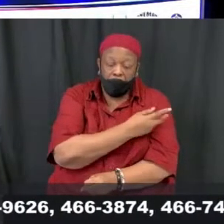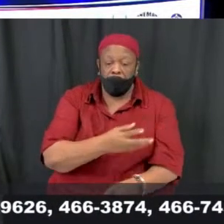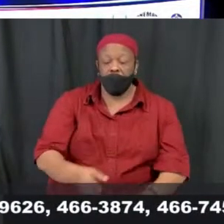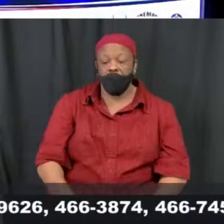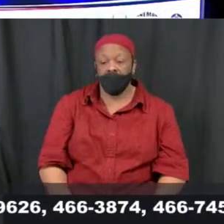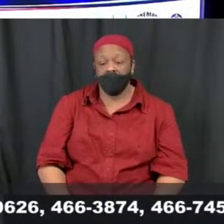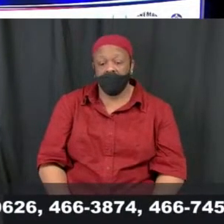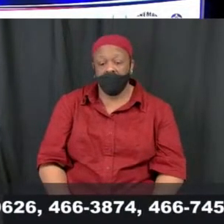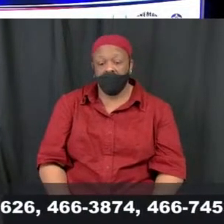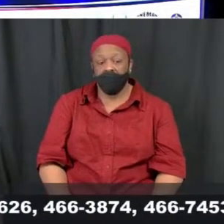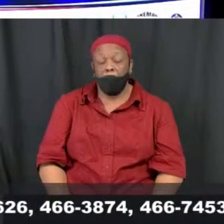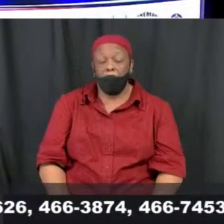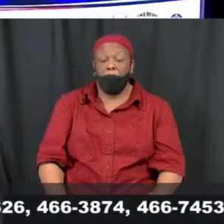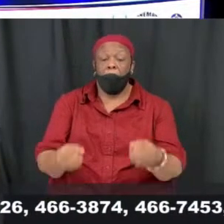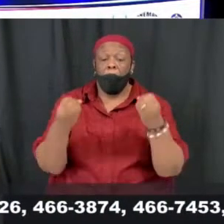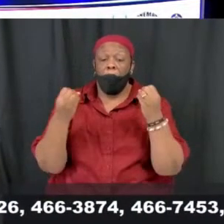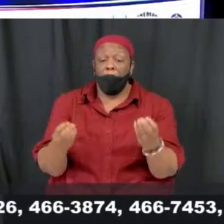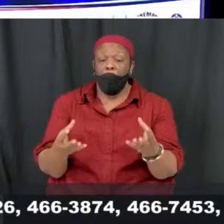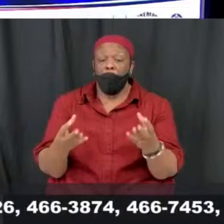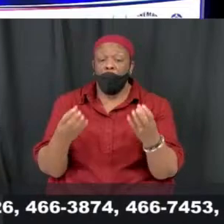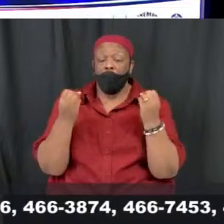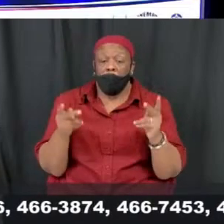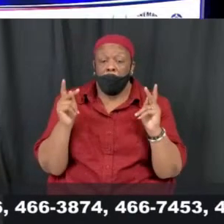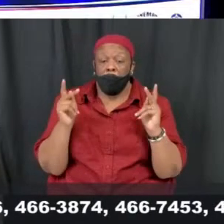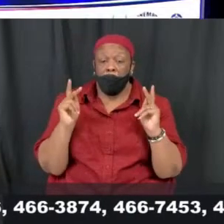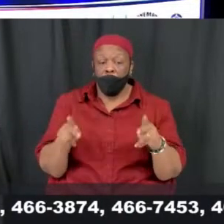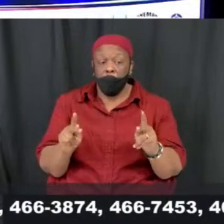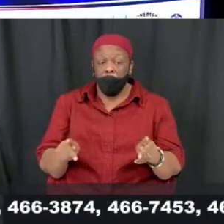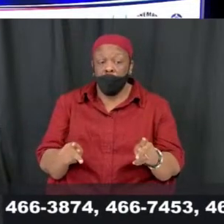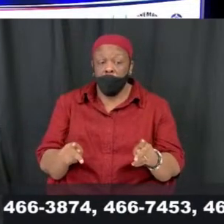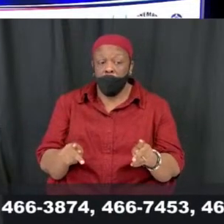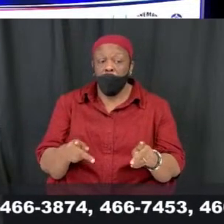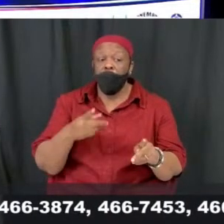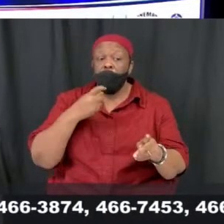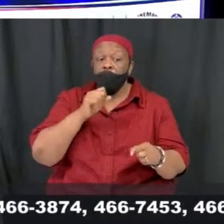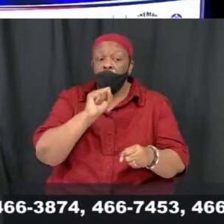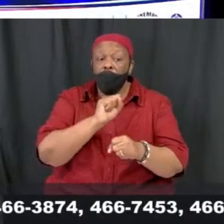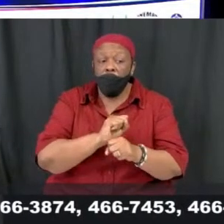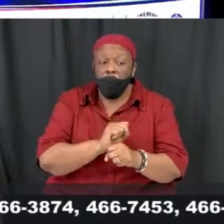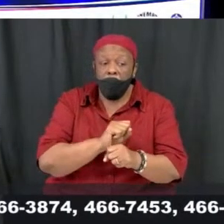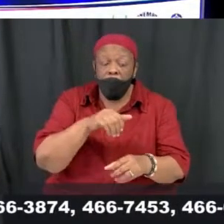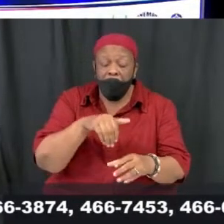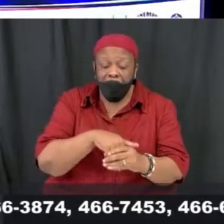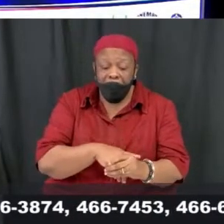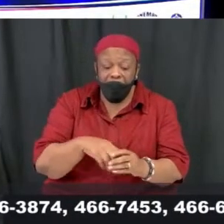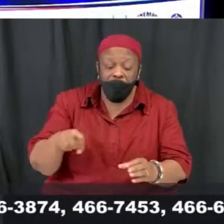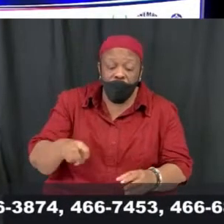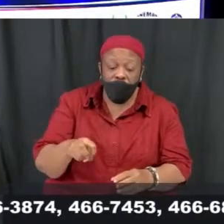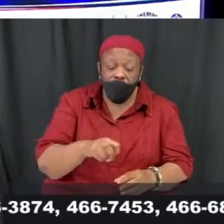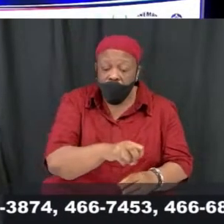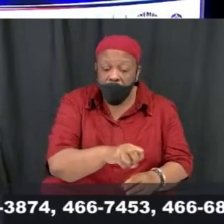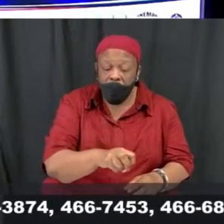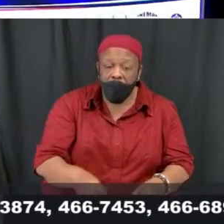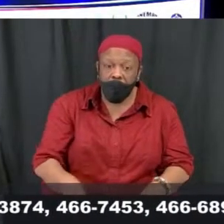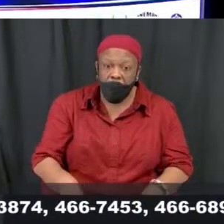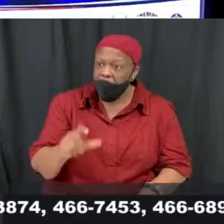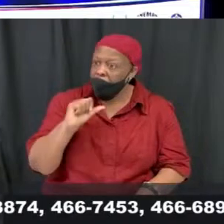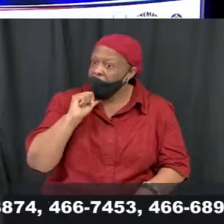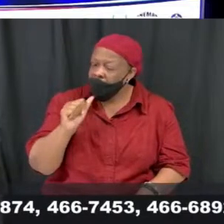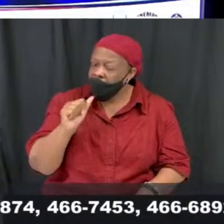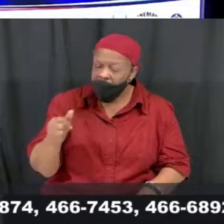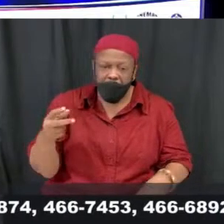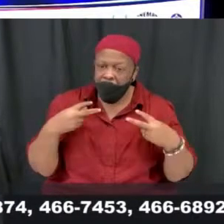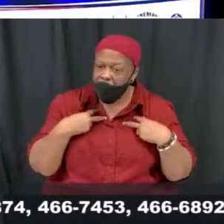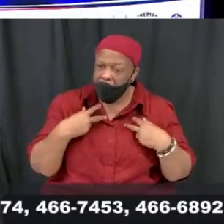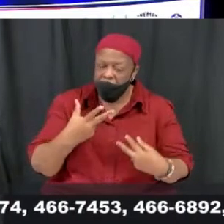a large percentage of persons in the industry are not vaccinated. We are